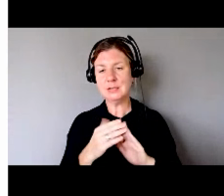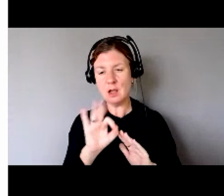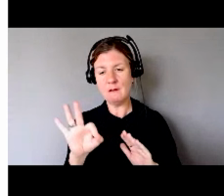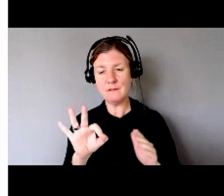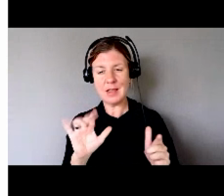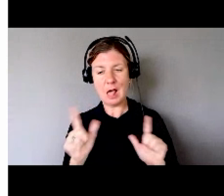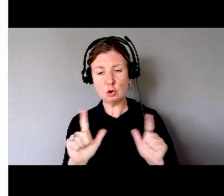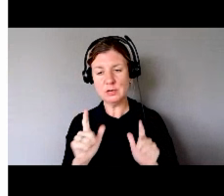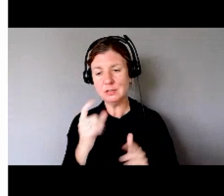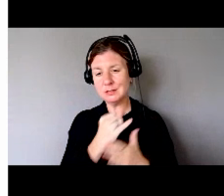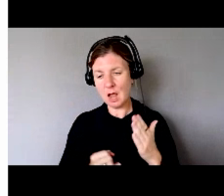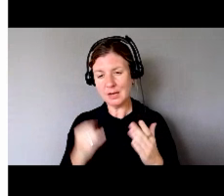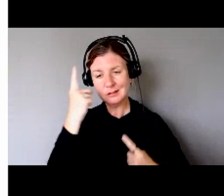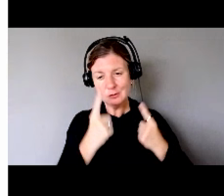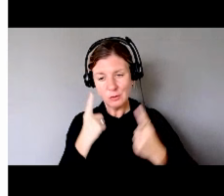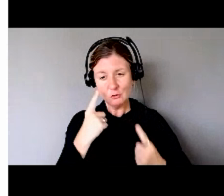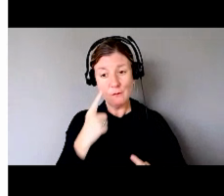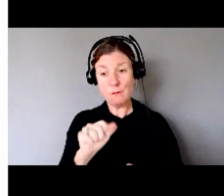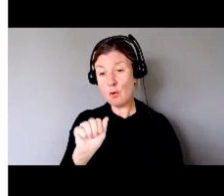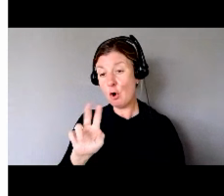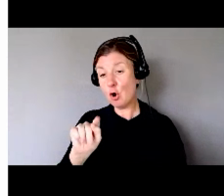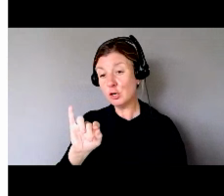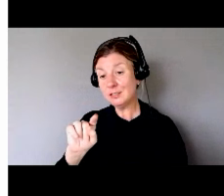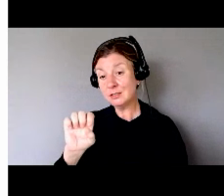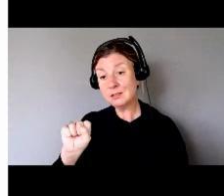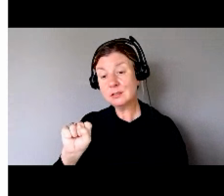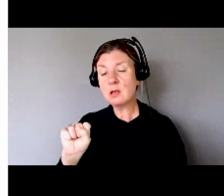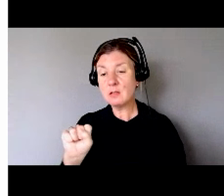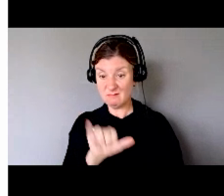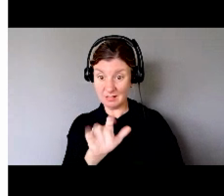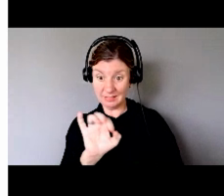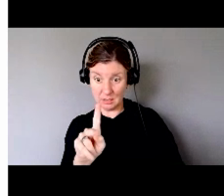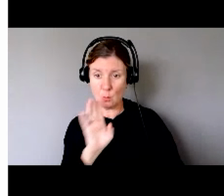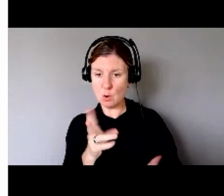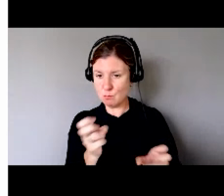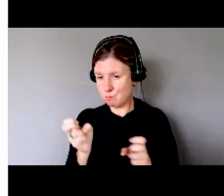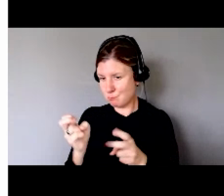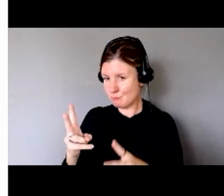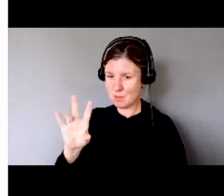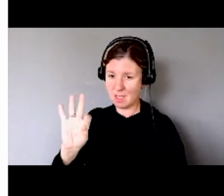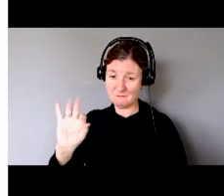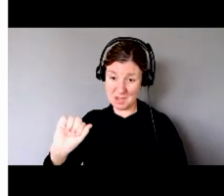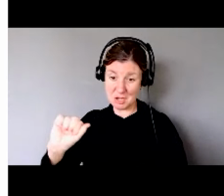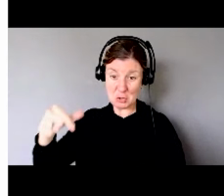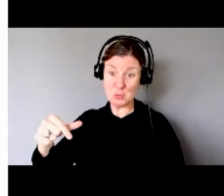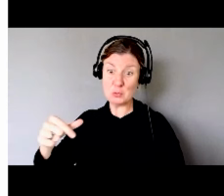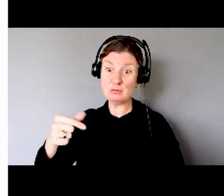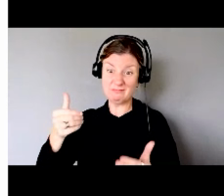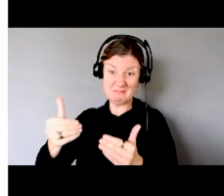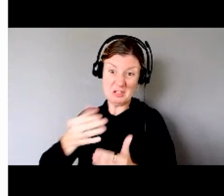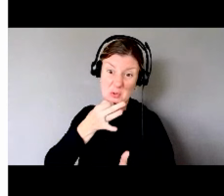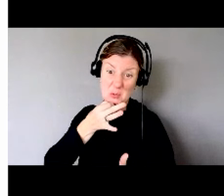artists. A link to this document will be posted in the FAQ shortly.